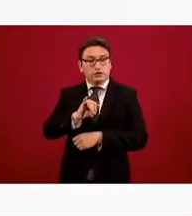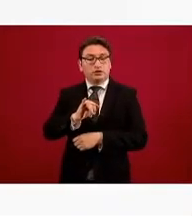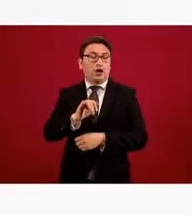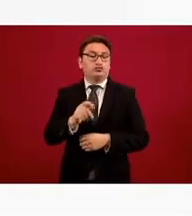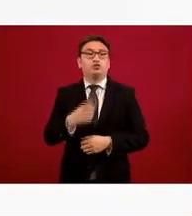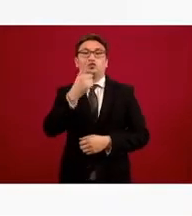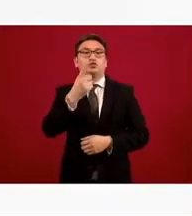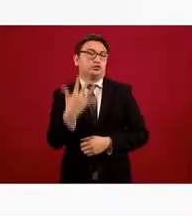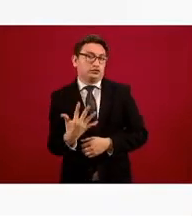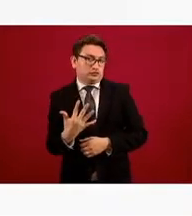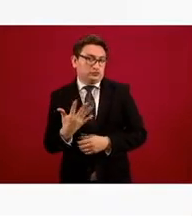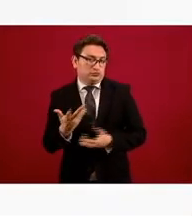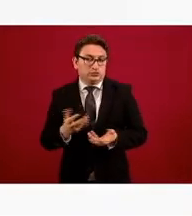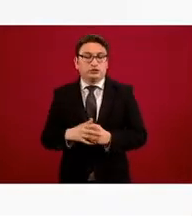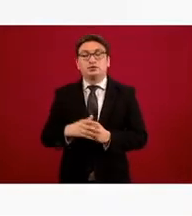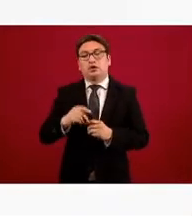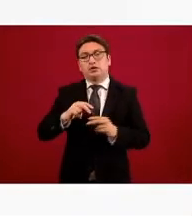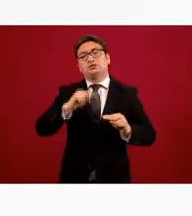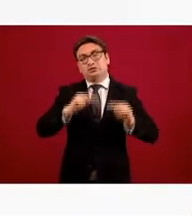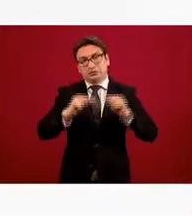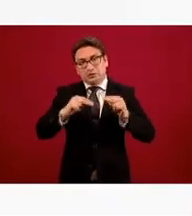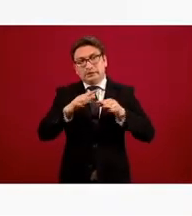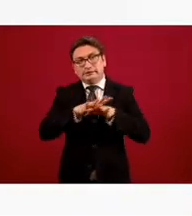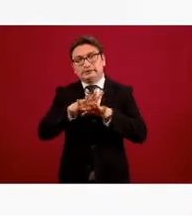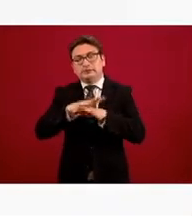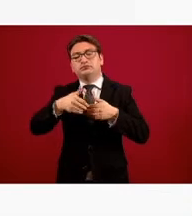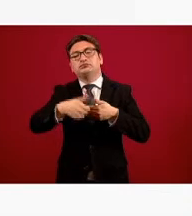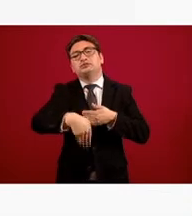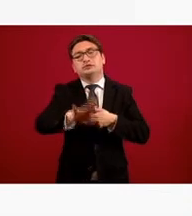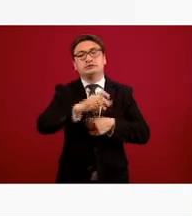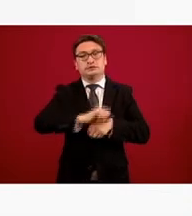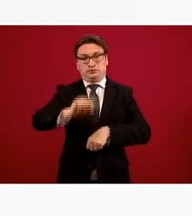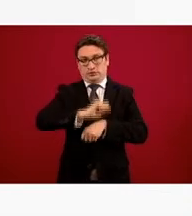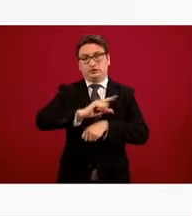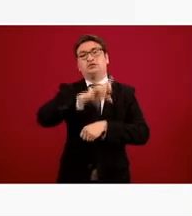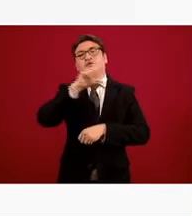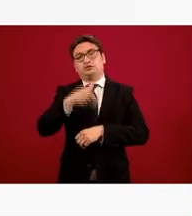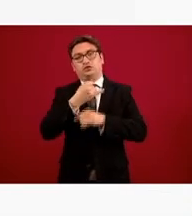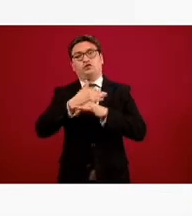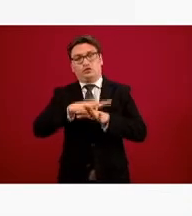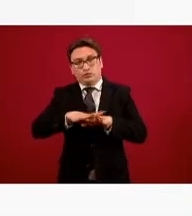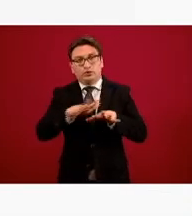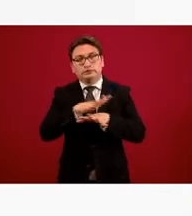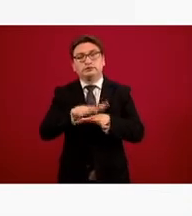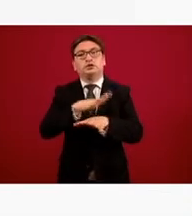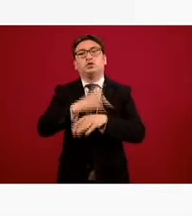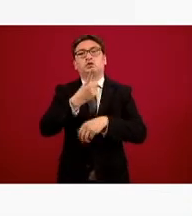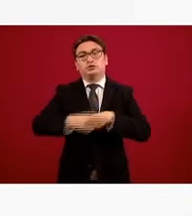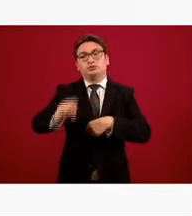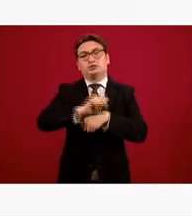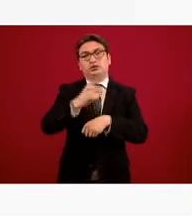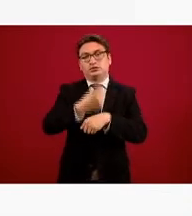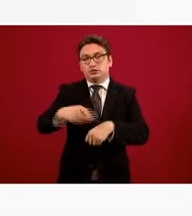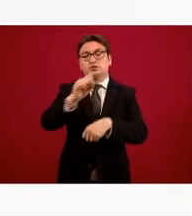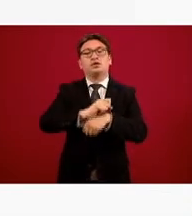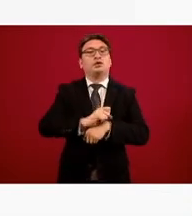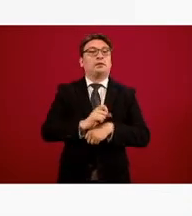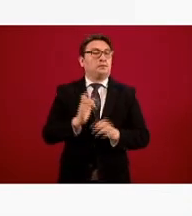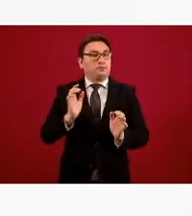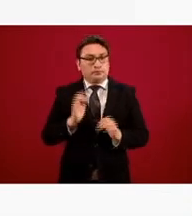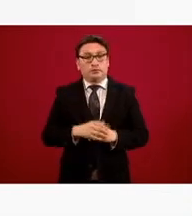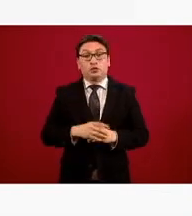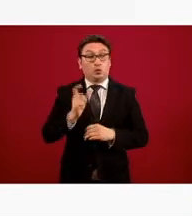to be positive for COVID. It's a fifth so far, it's 20%. This information will be